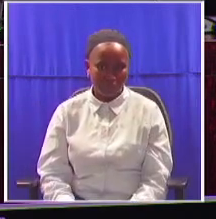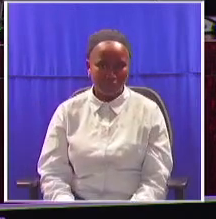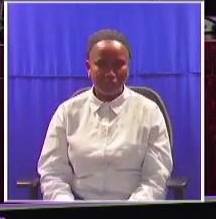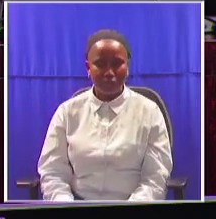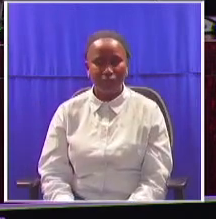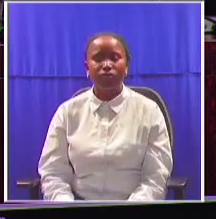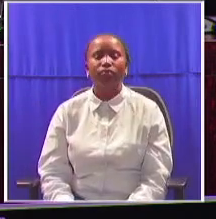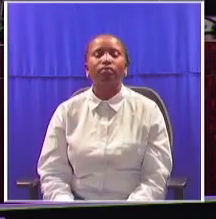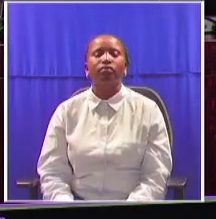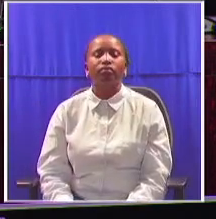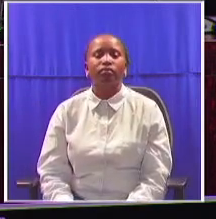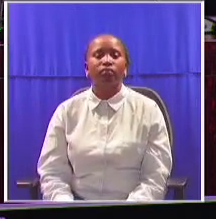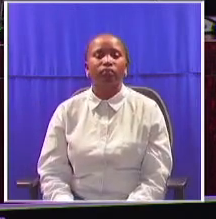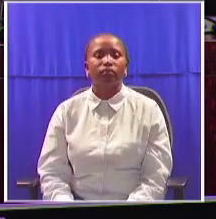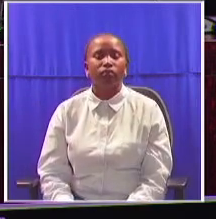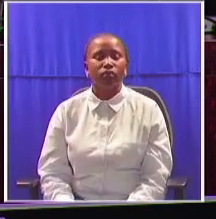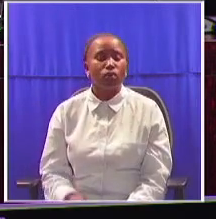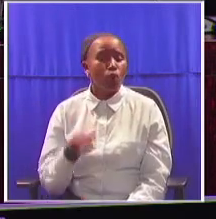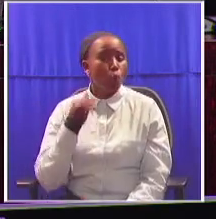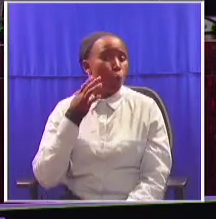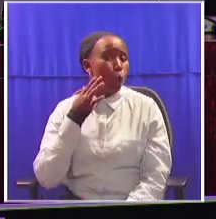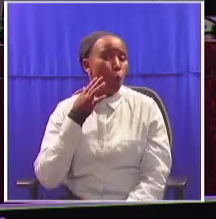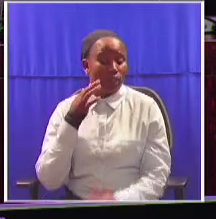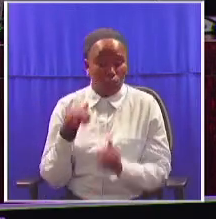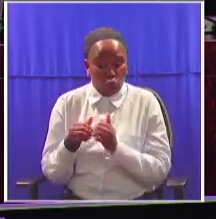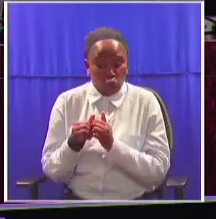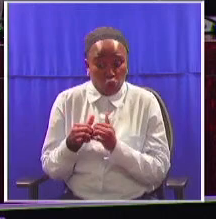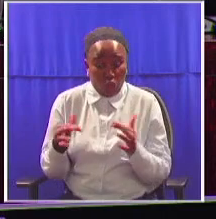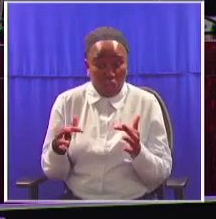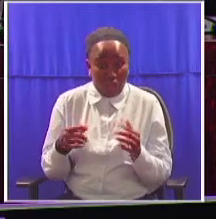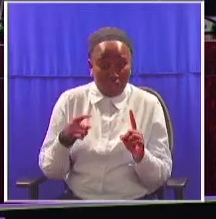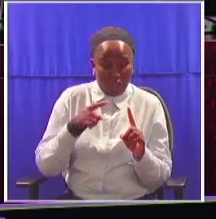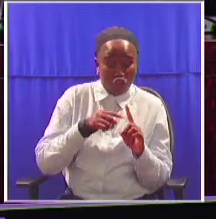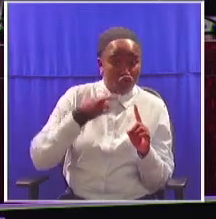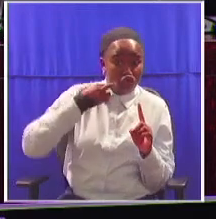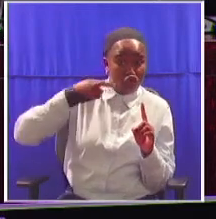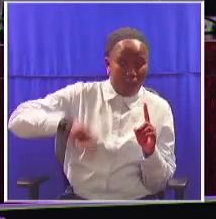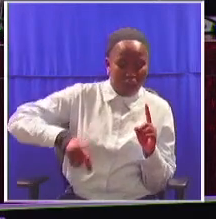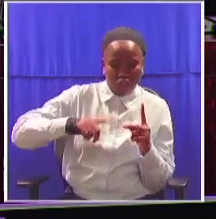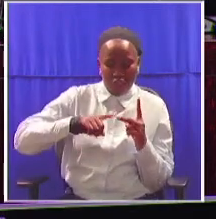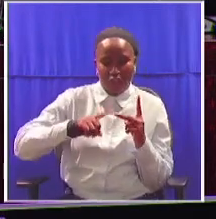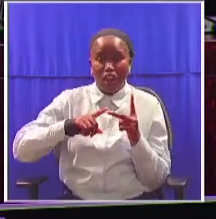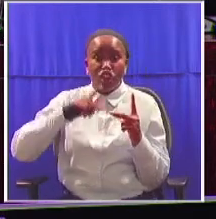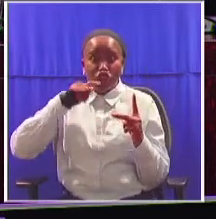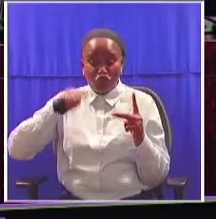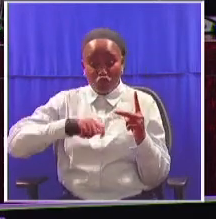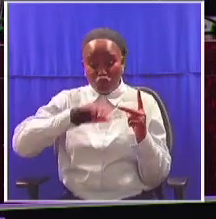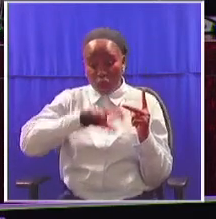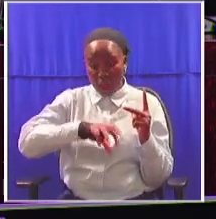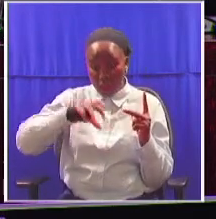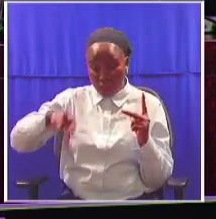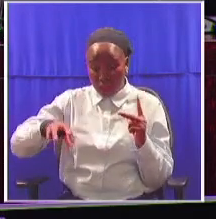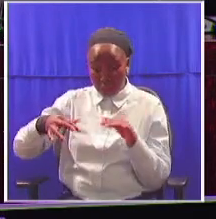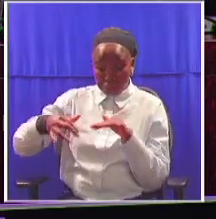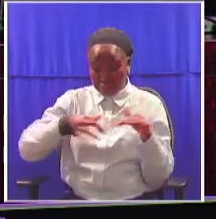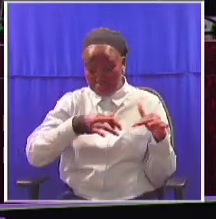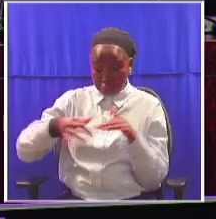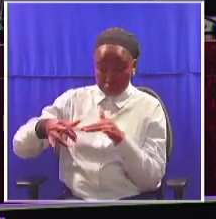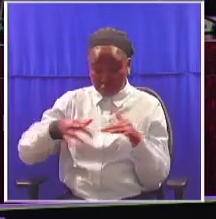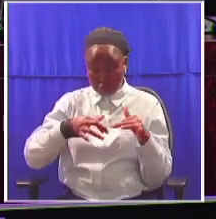From the beginning of the conflict between Russia and Ukraine, our